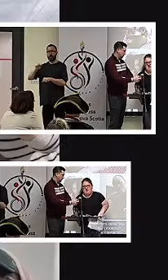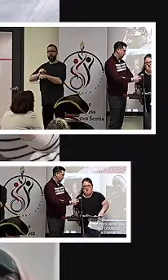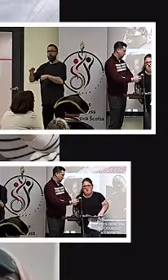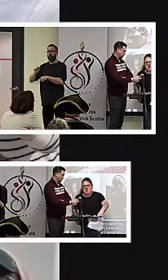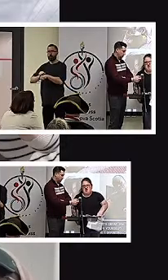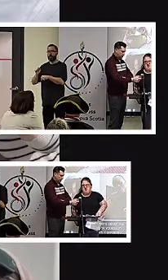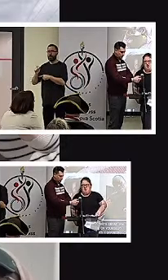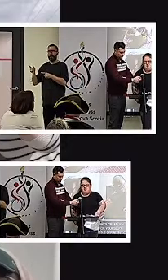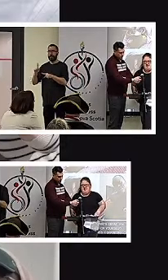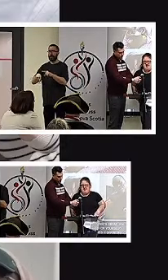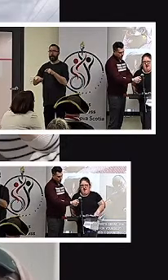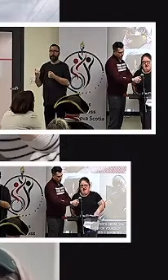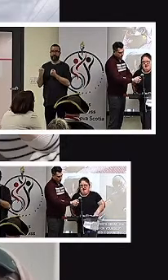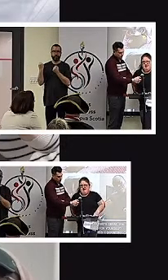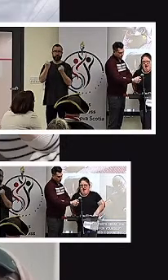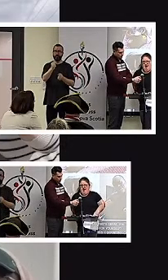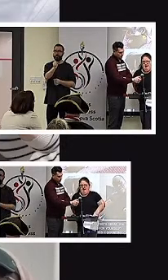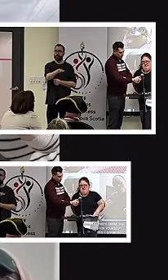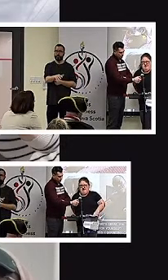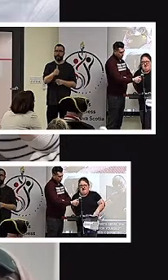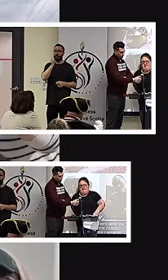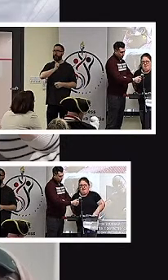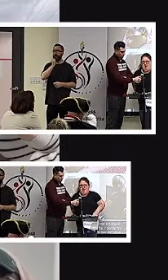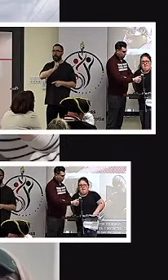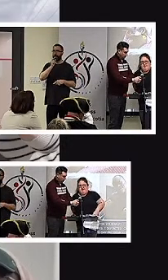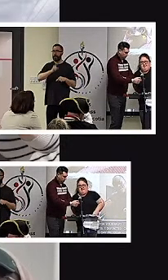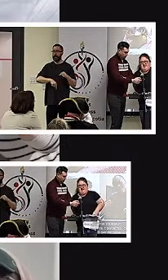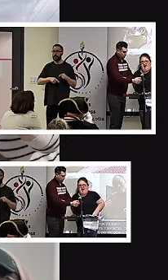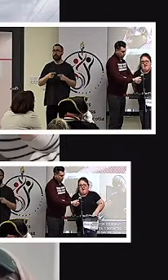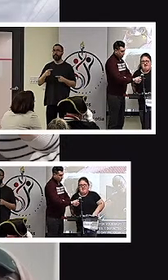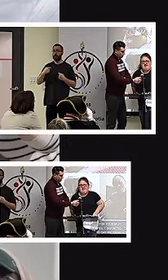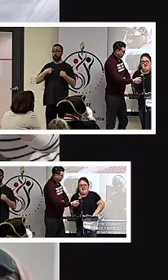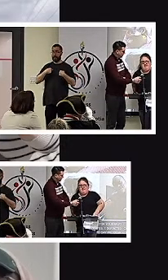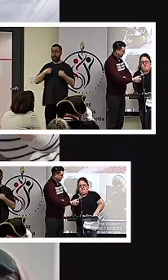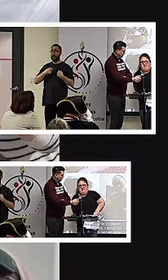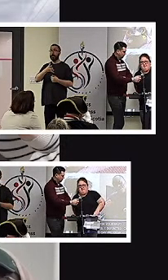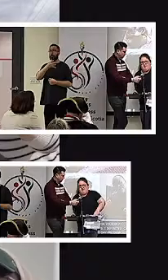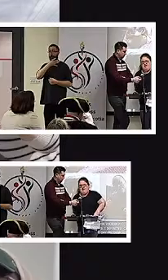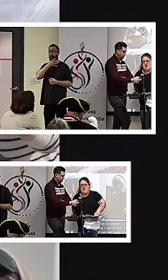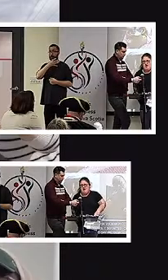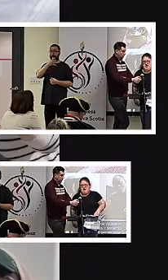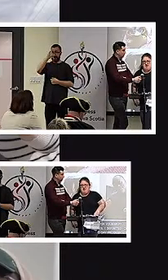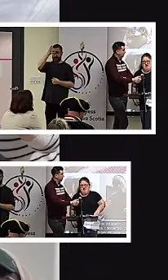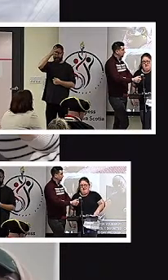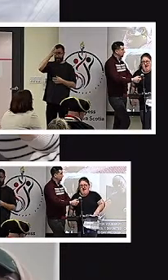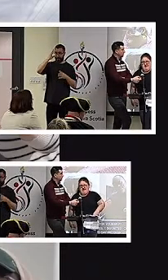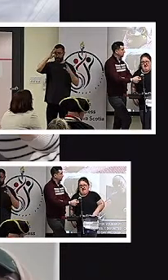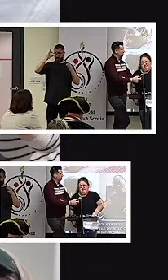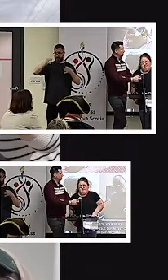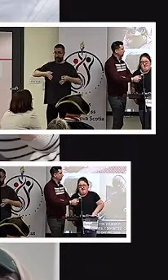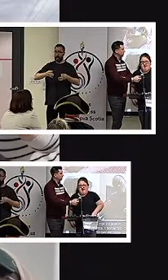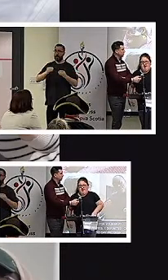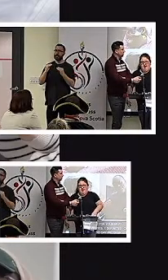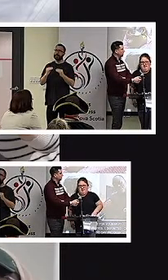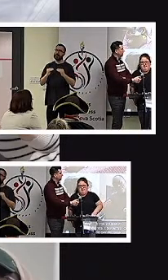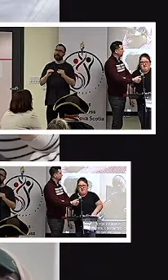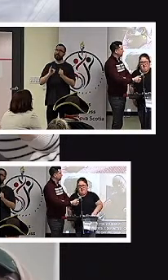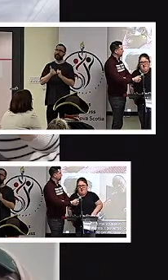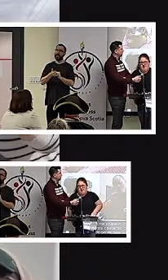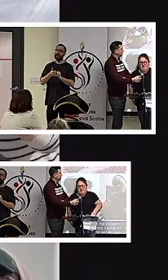me over there. So we decided, me and my mom and my dad decided that we were going to teach me how to take the